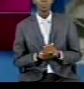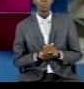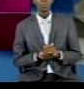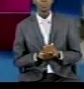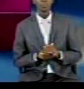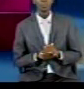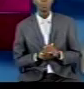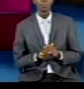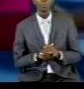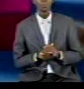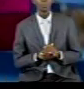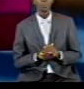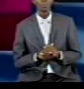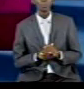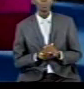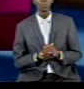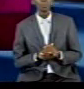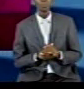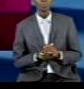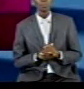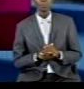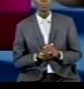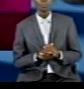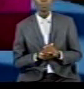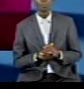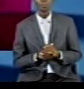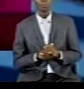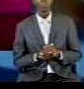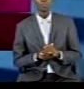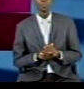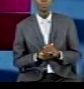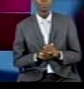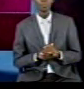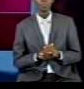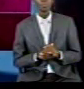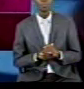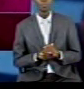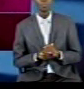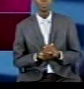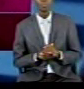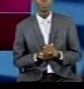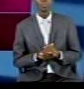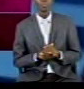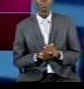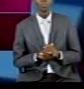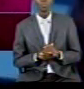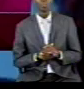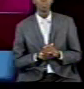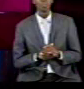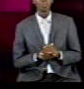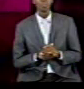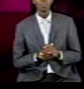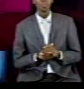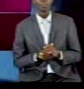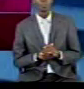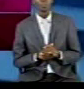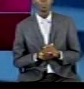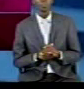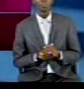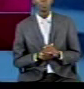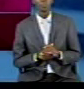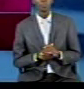Pierre Stella. She presented here today with UTI, urinary tract